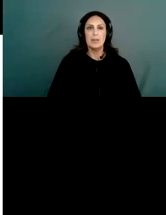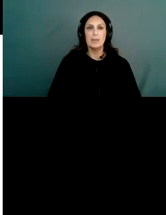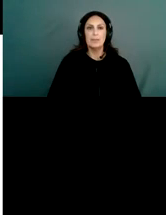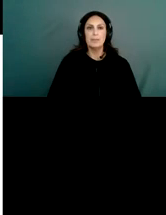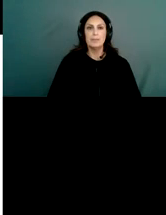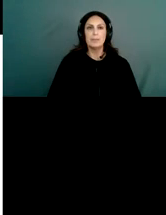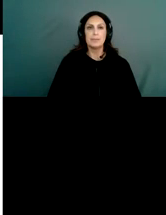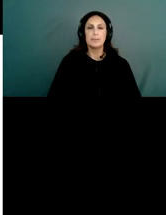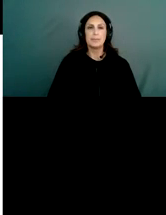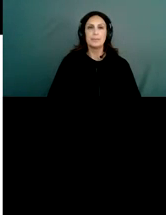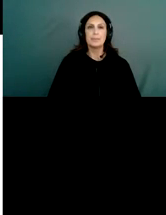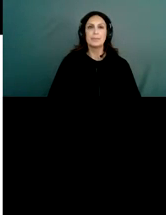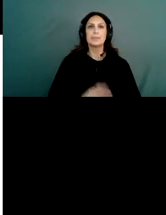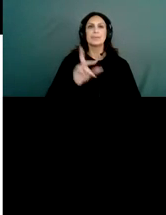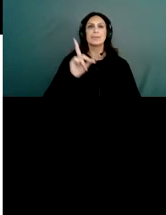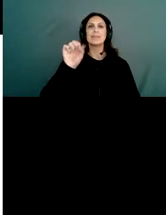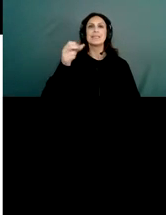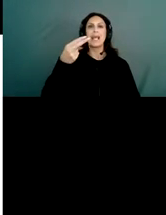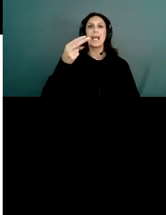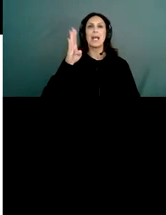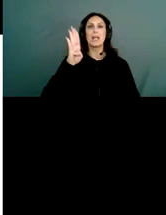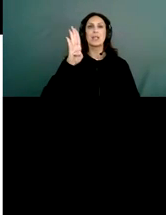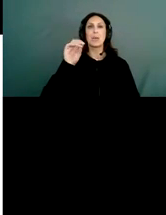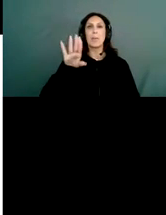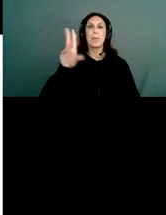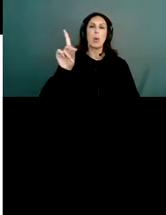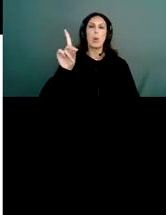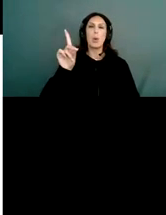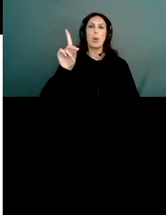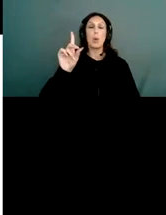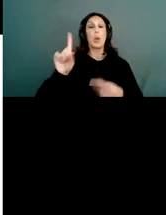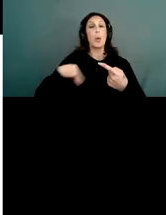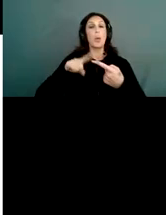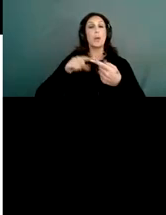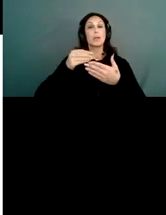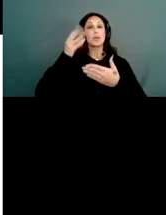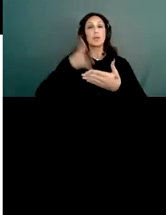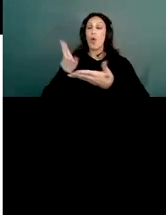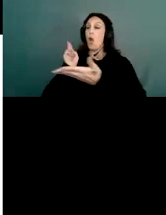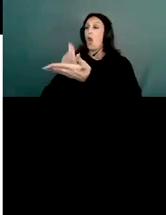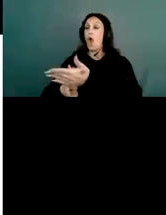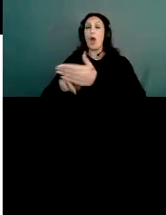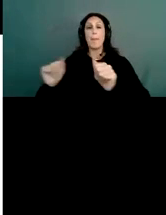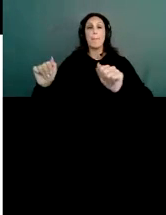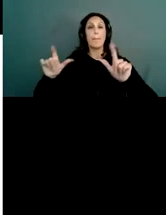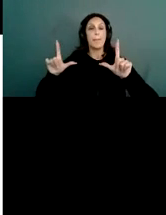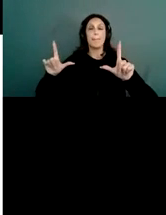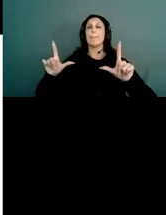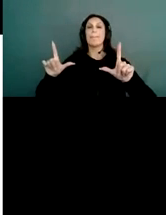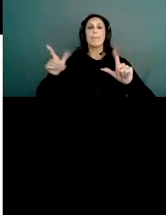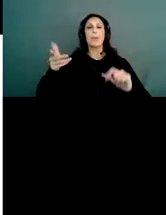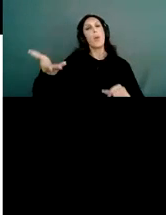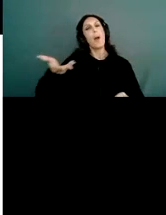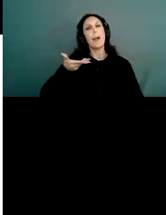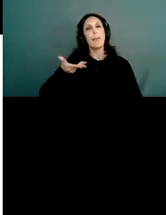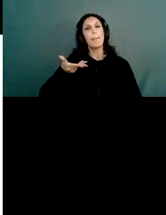And here's the student dashboard. So when students log on, they will get their student dashboard. The first thing it does is it welcomes the